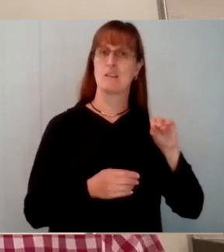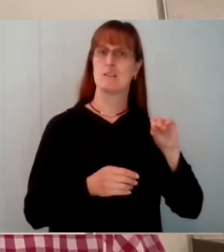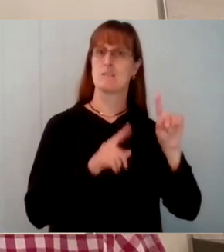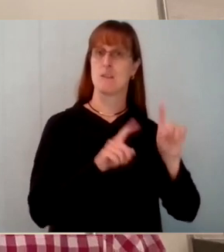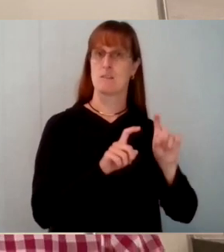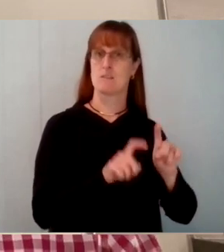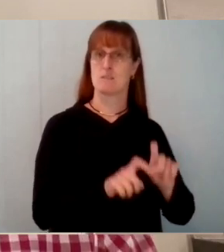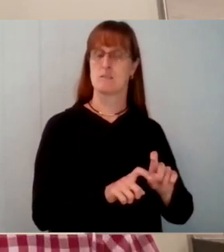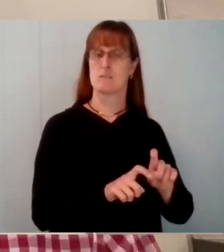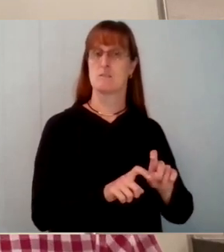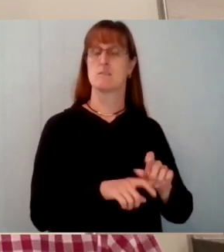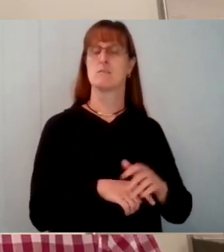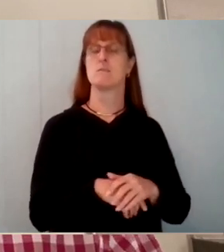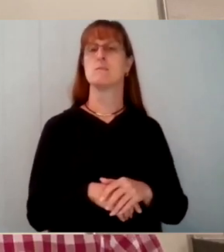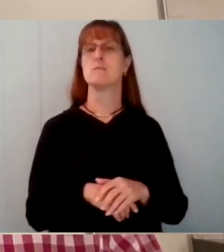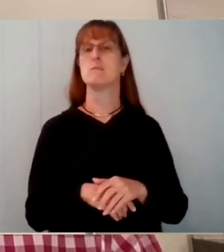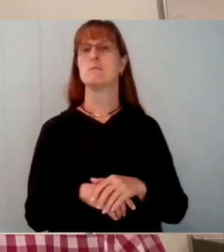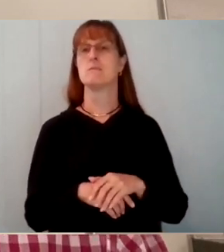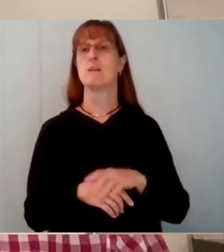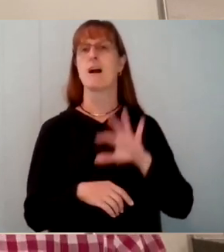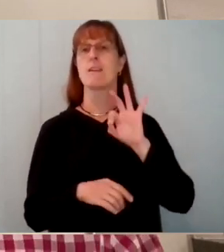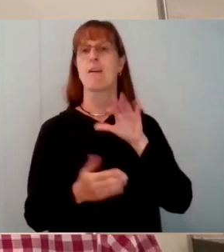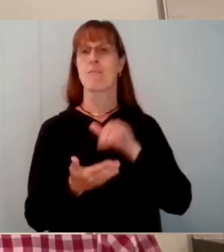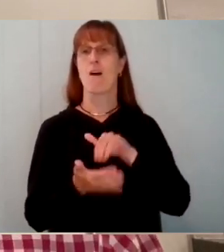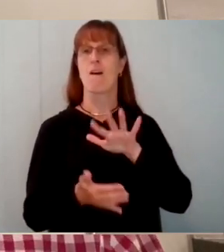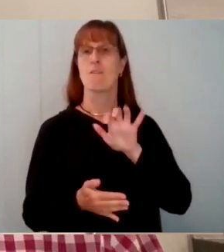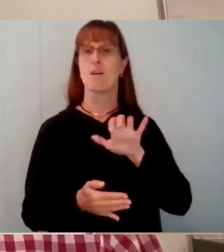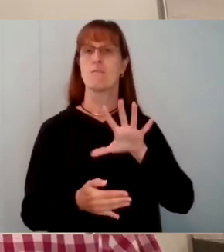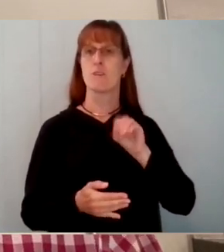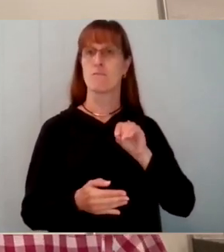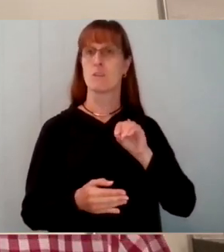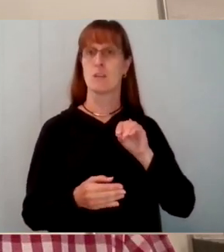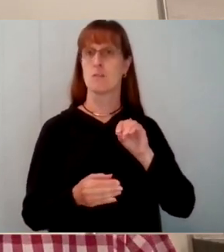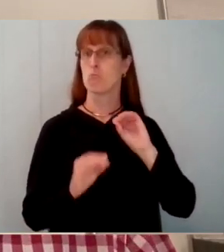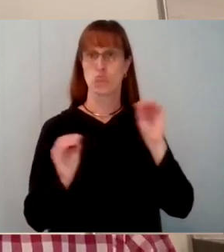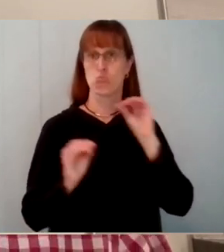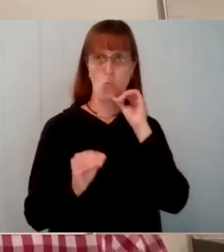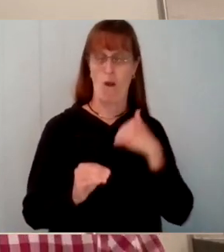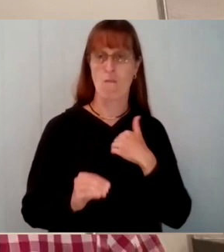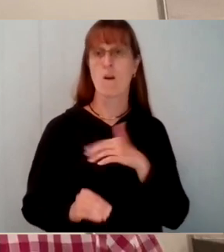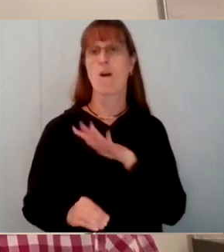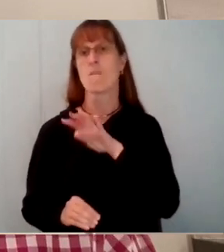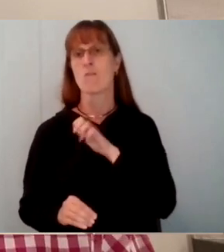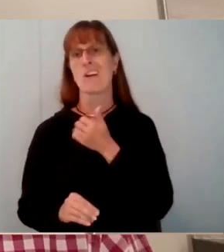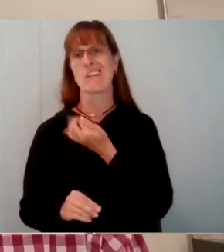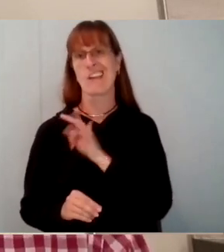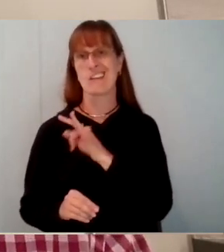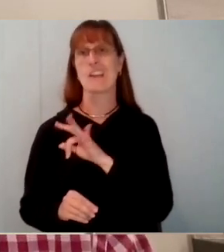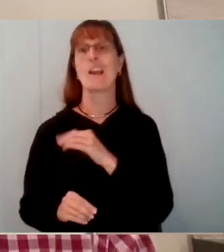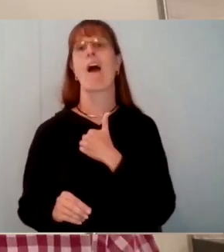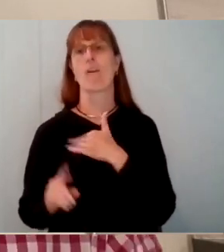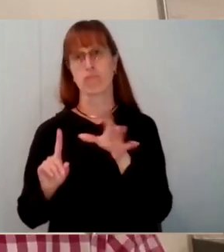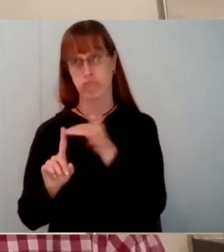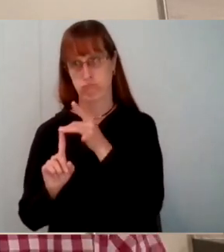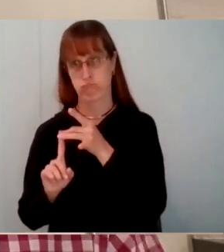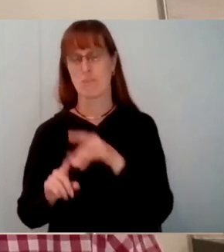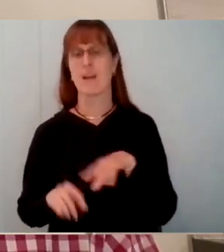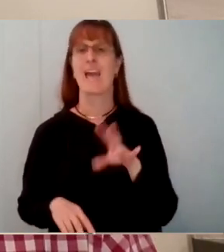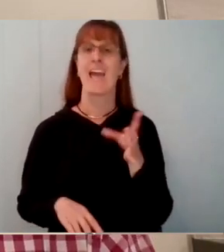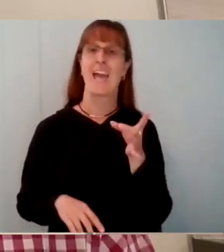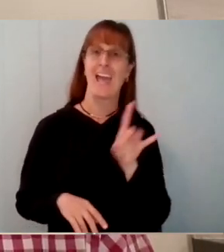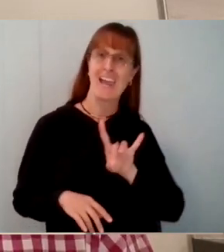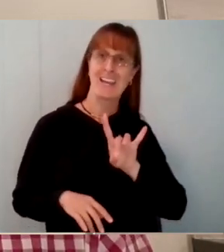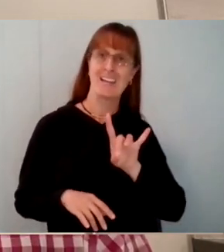10,590 specimens or patients with 9,554 negative results, 519